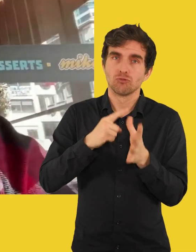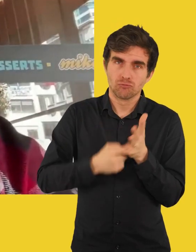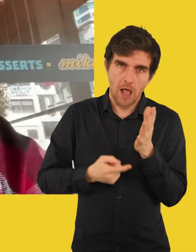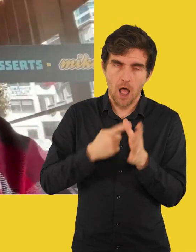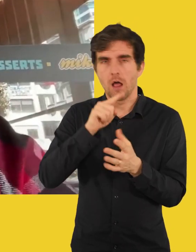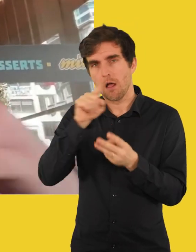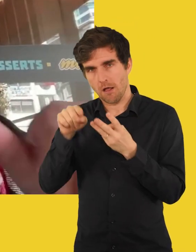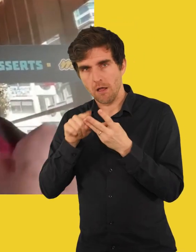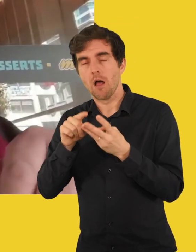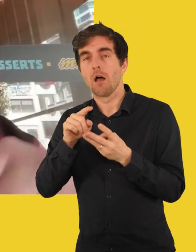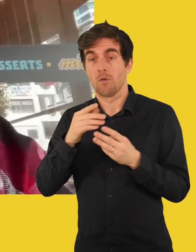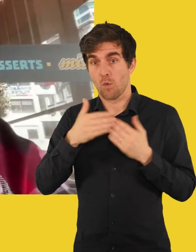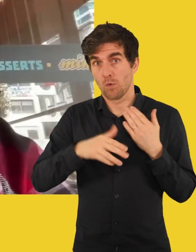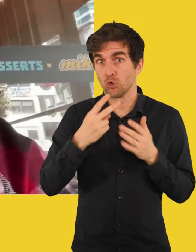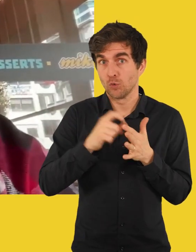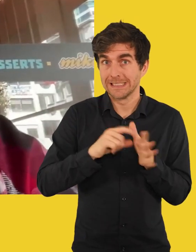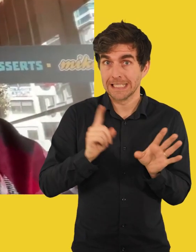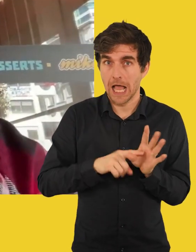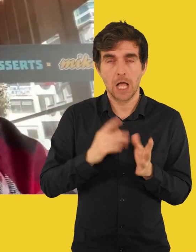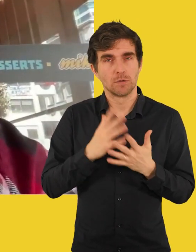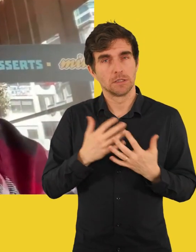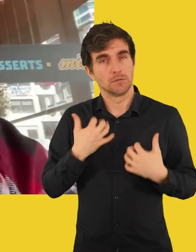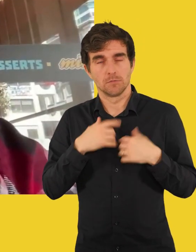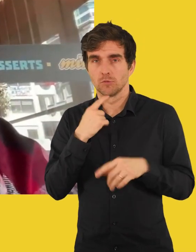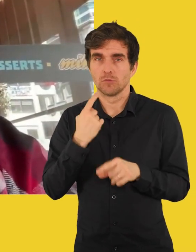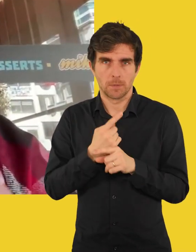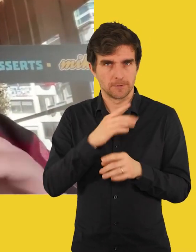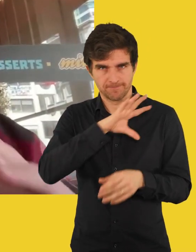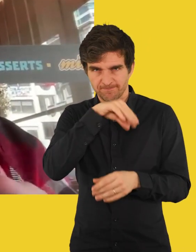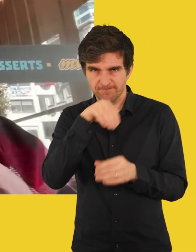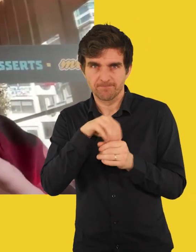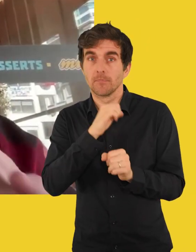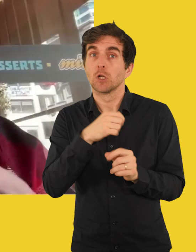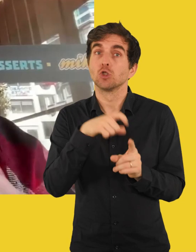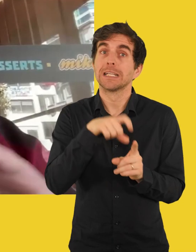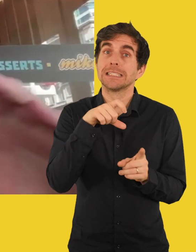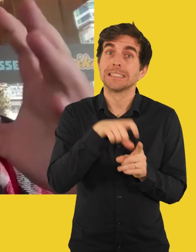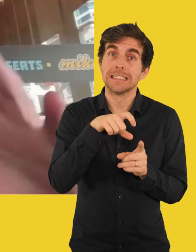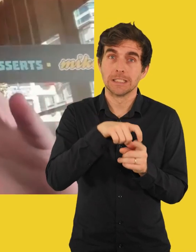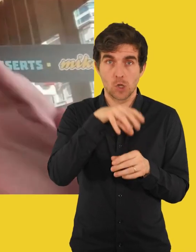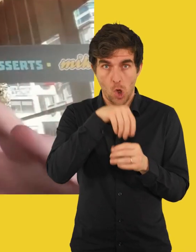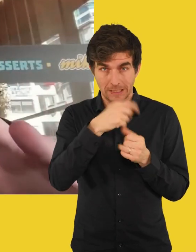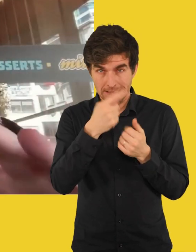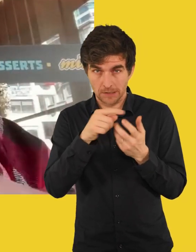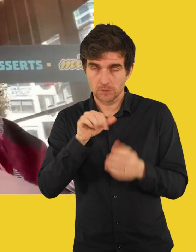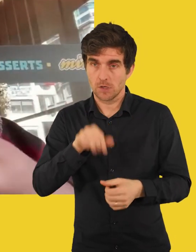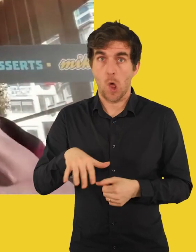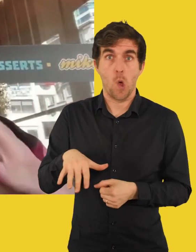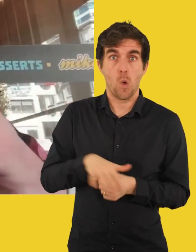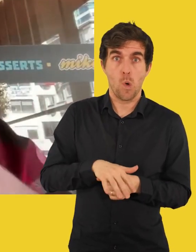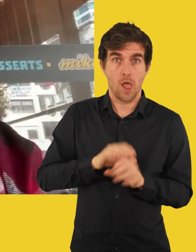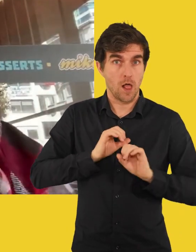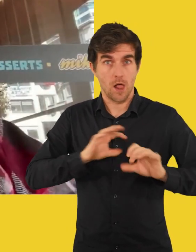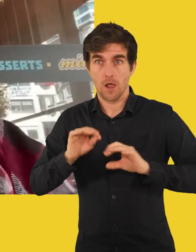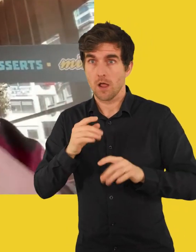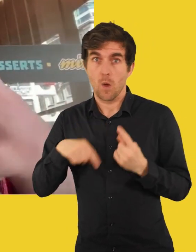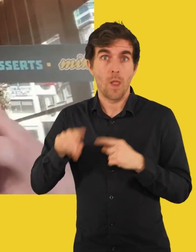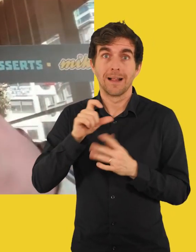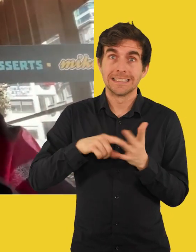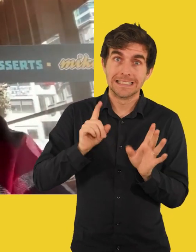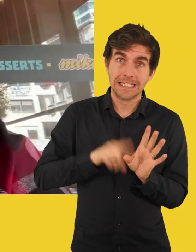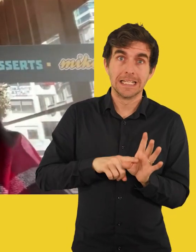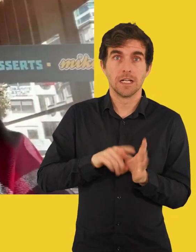Ankara, and Izmir in next 3 days. And I'm really excited. We have tailored GDD's contents to local dynamics